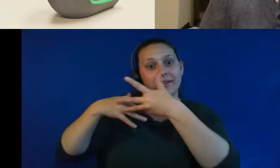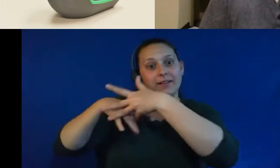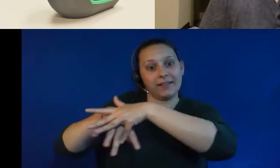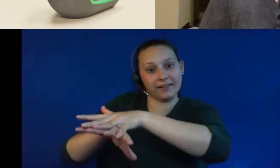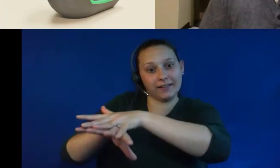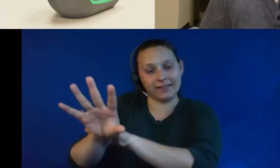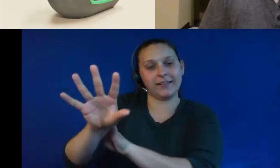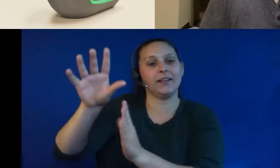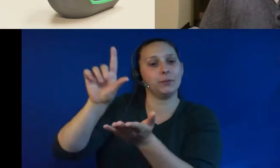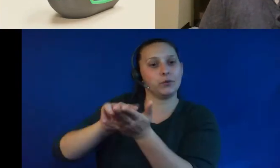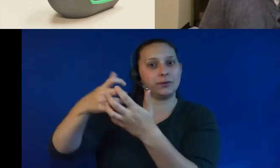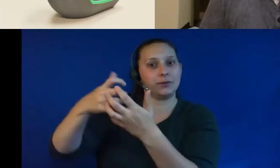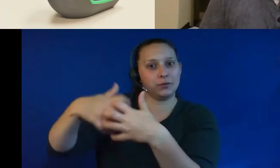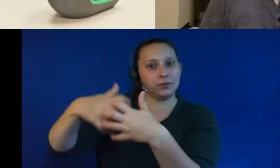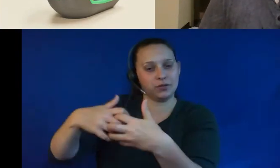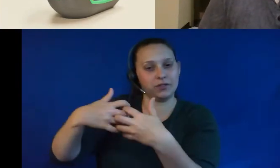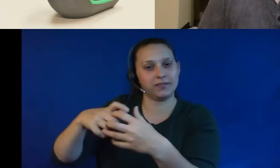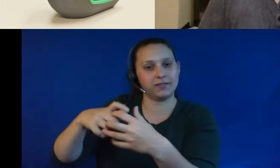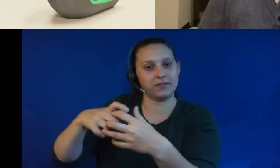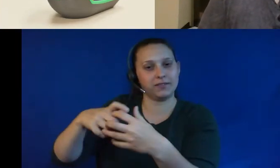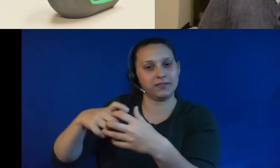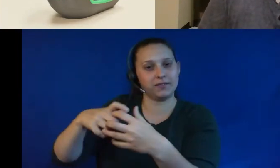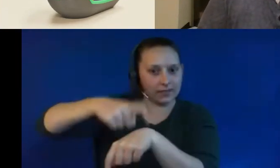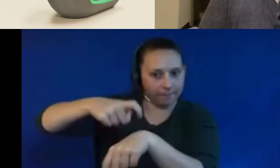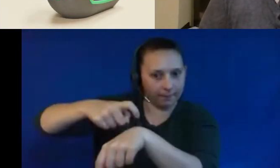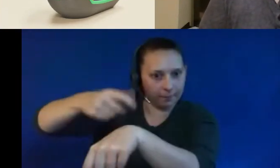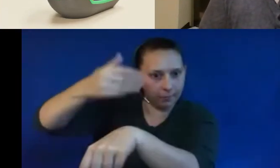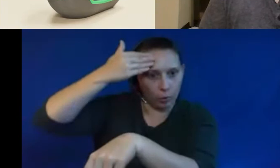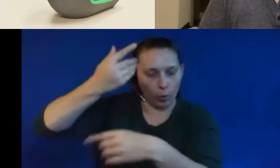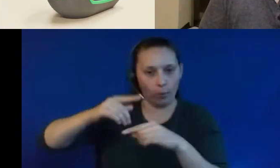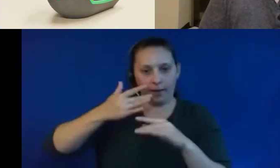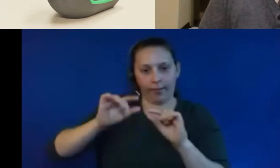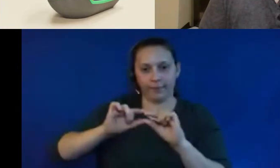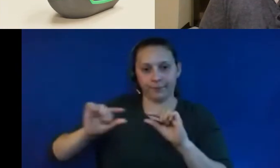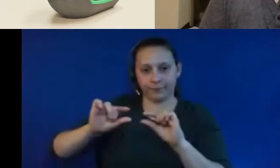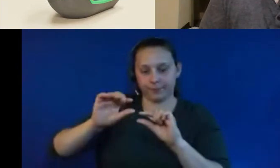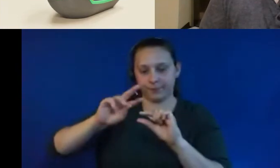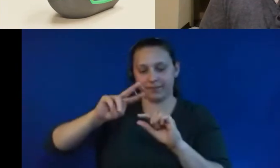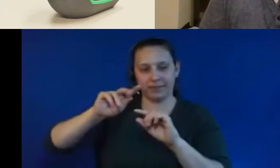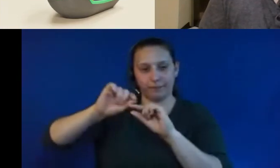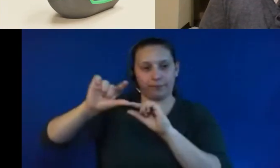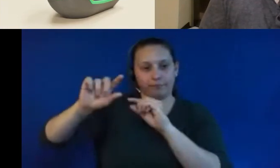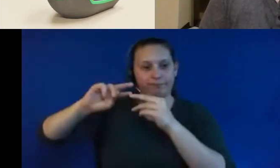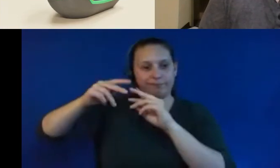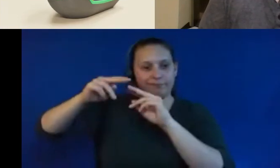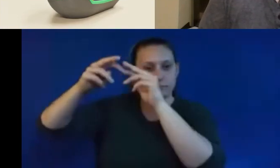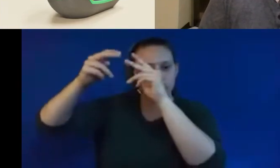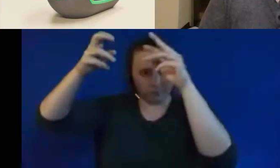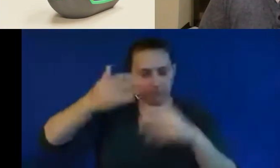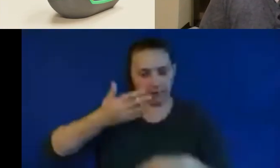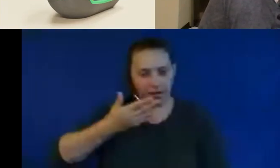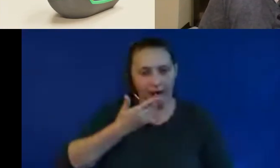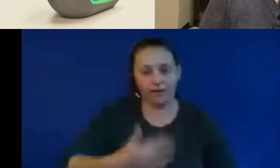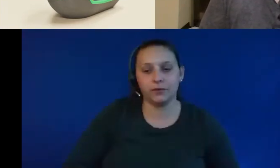your printer at precise times so that your model comes out all in one piece and printed in multiple colors. So it's